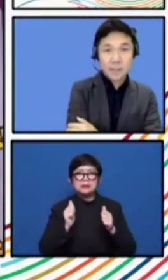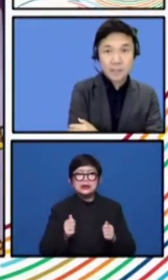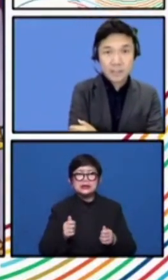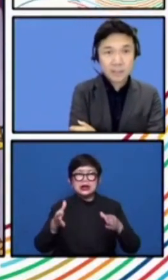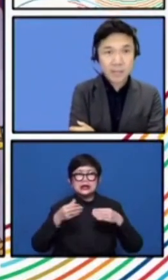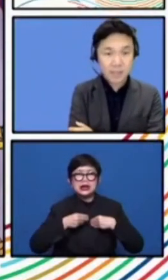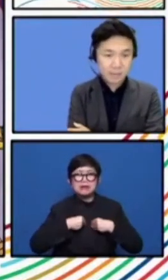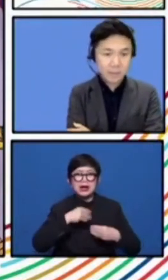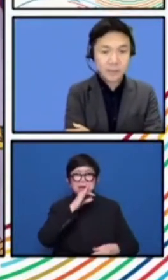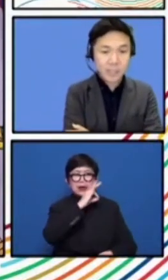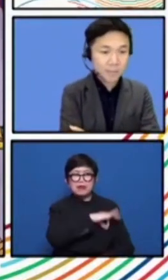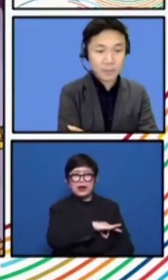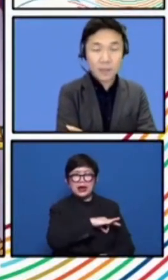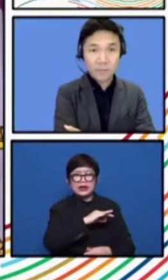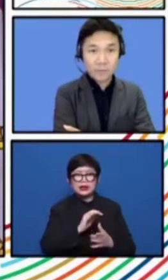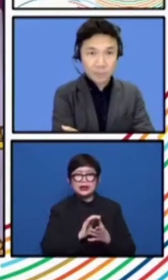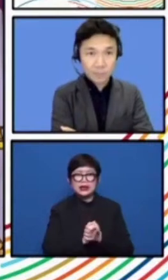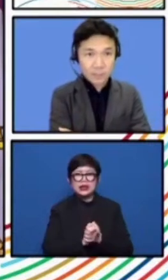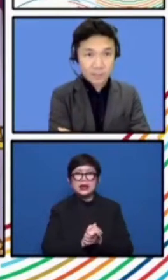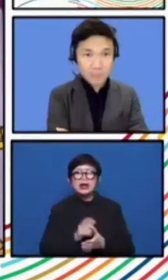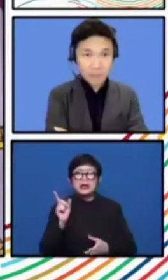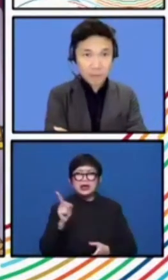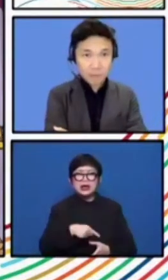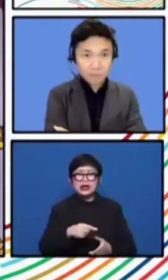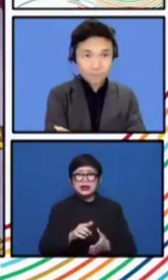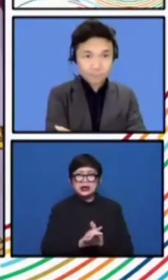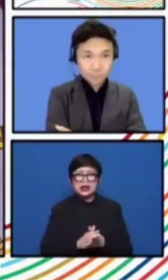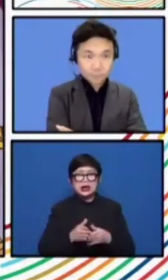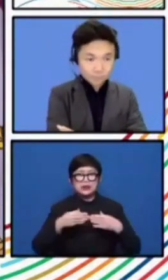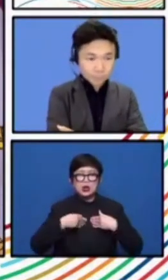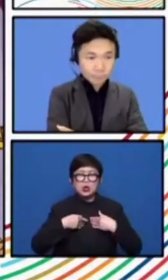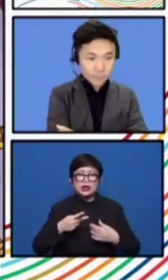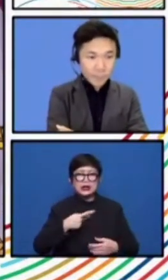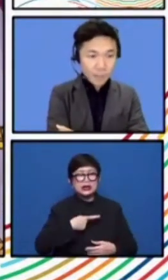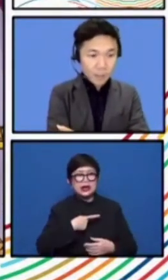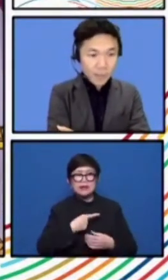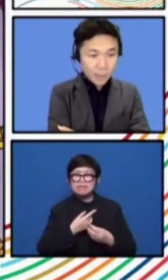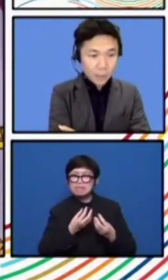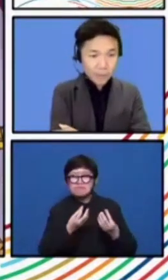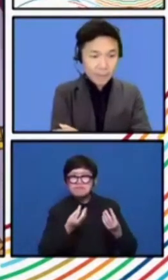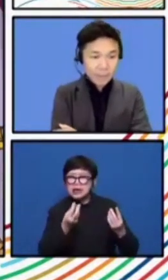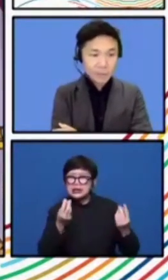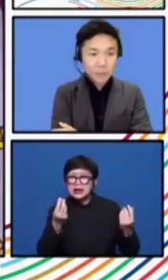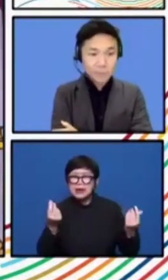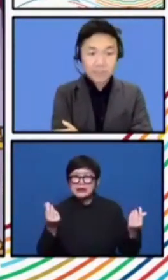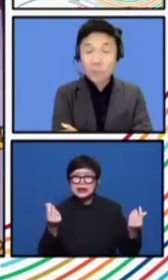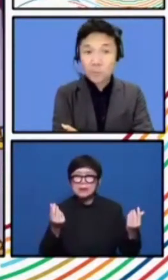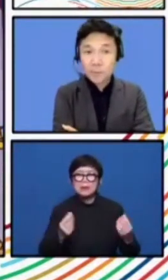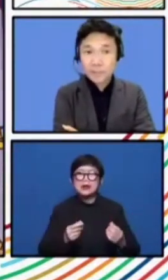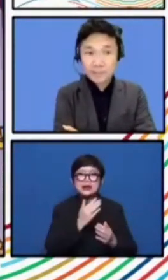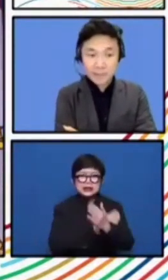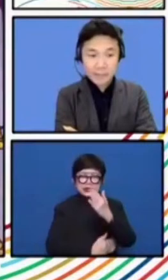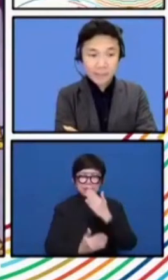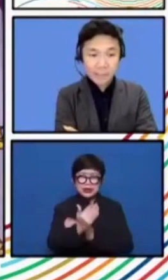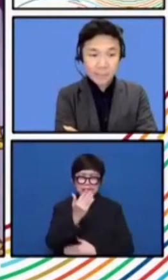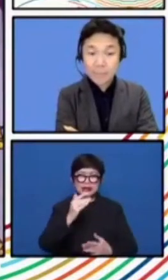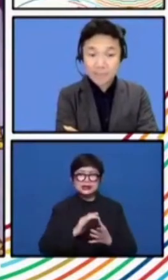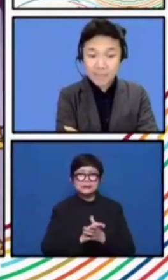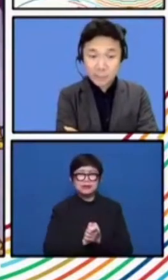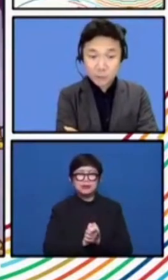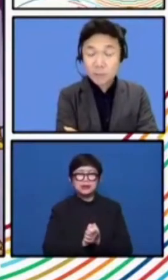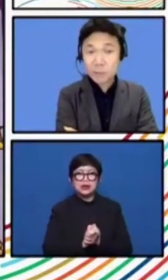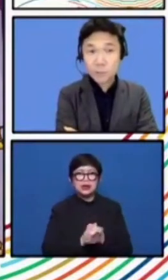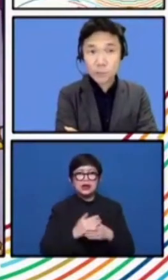needs and types of disabilities and on the digital platform is the hearing